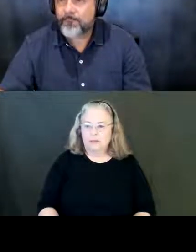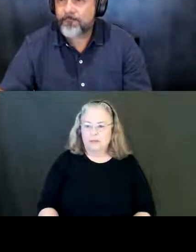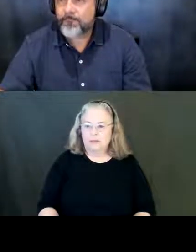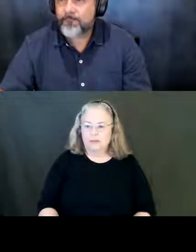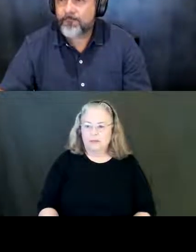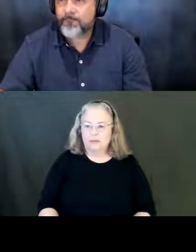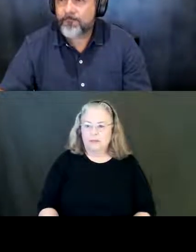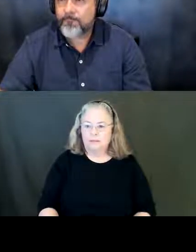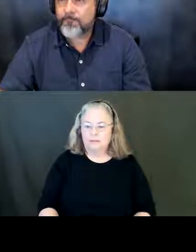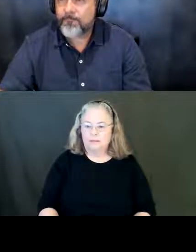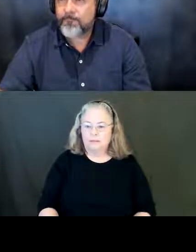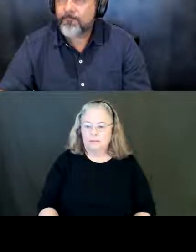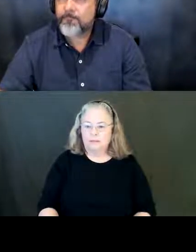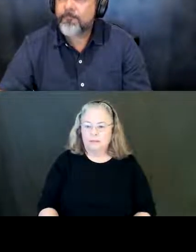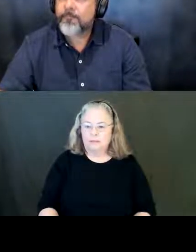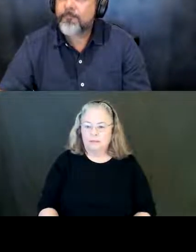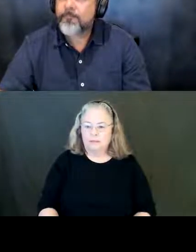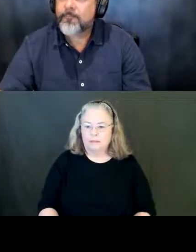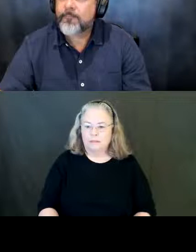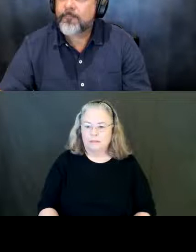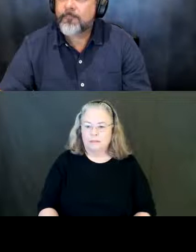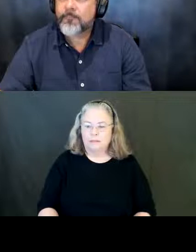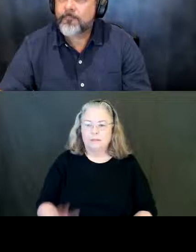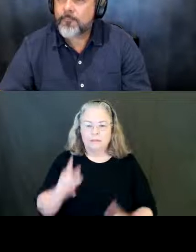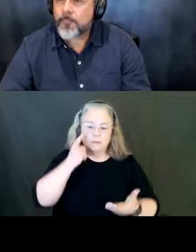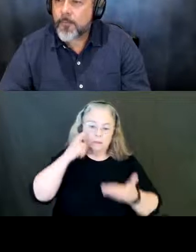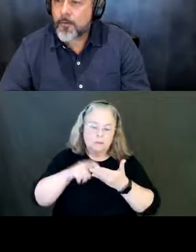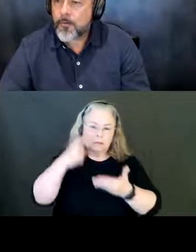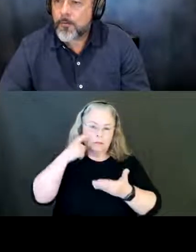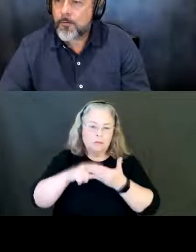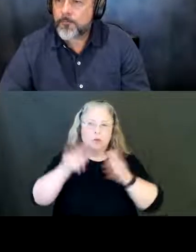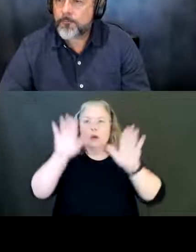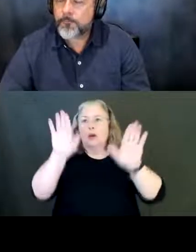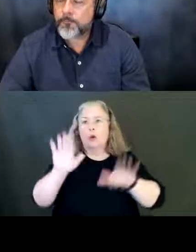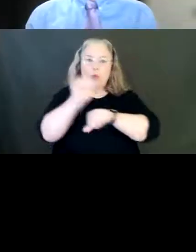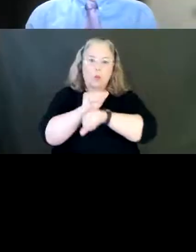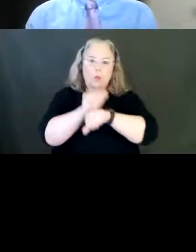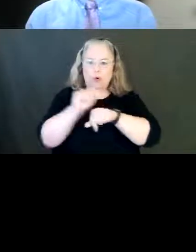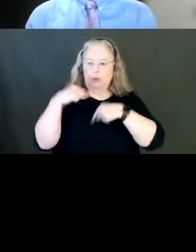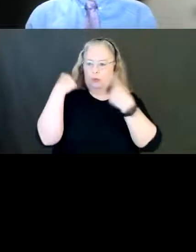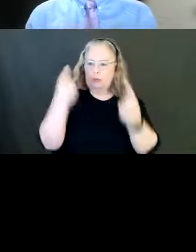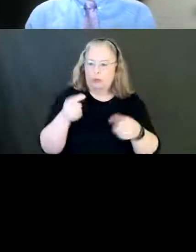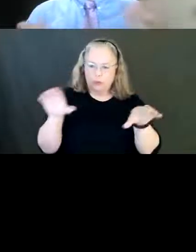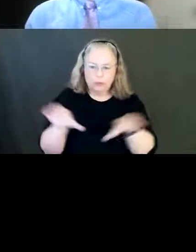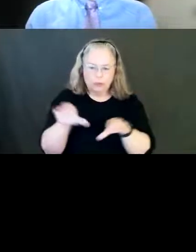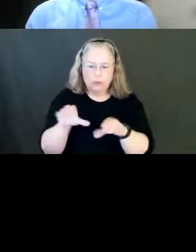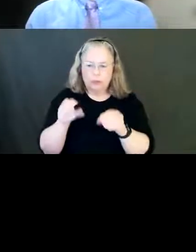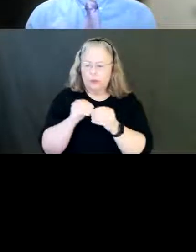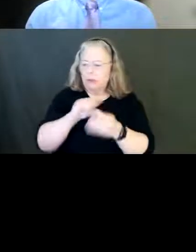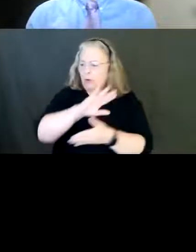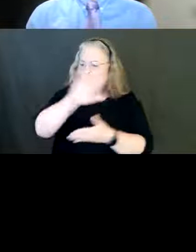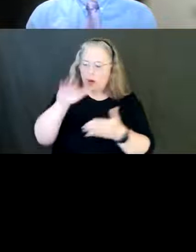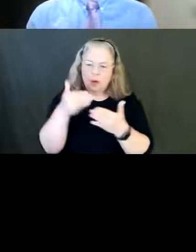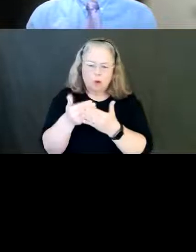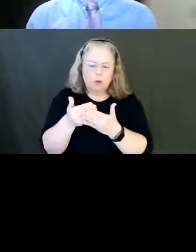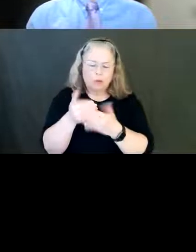Okay. And so acknowledging all of the outstanding work that you do in all of the